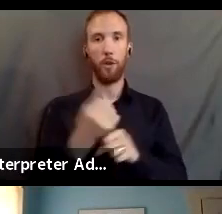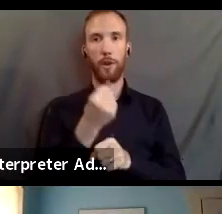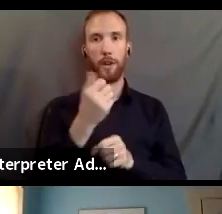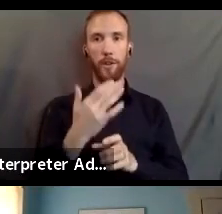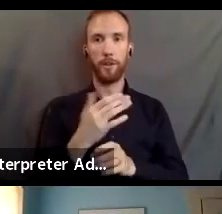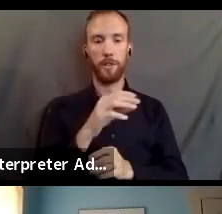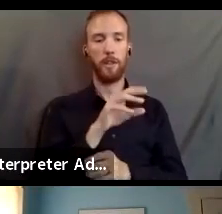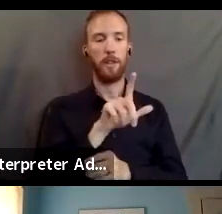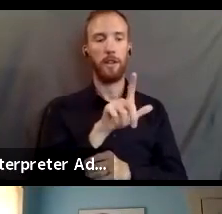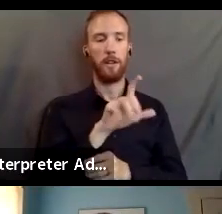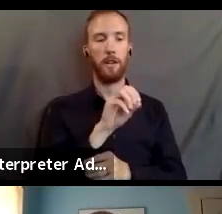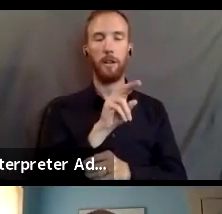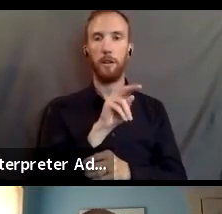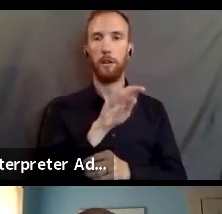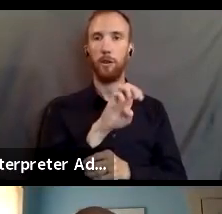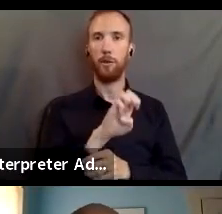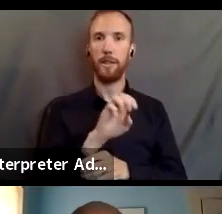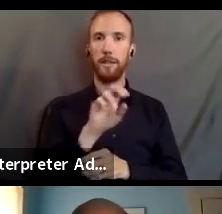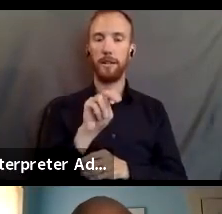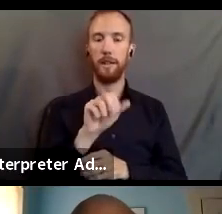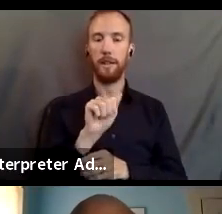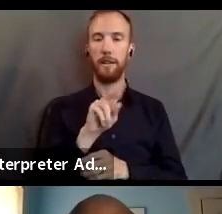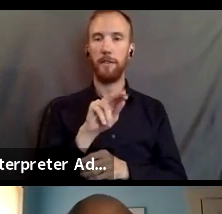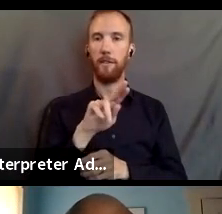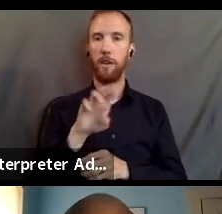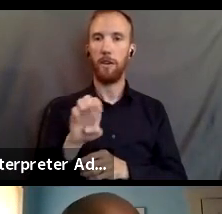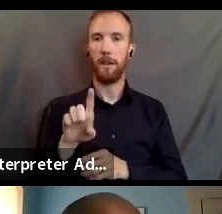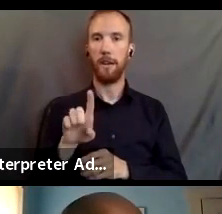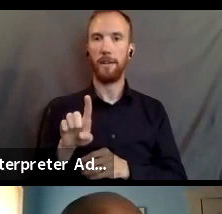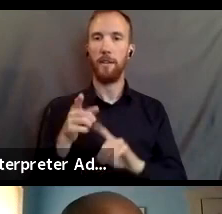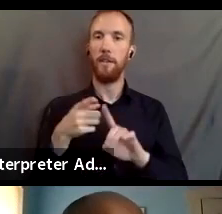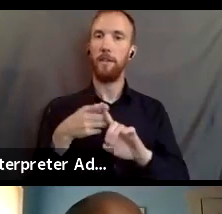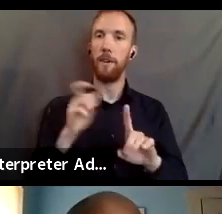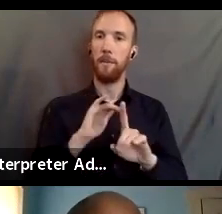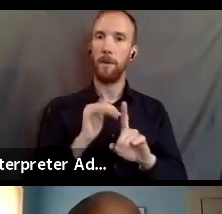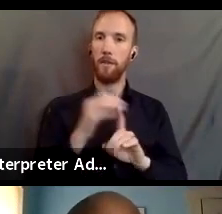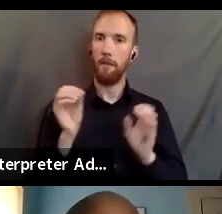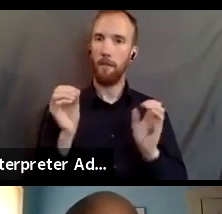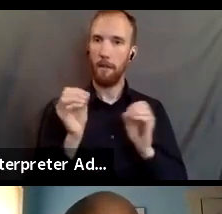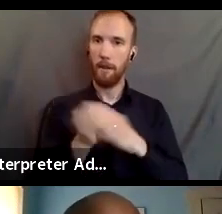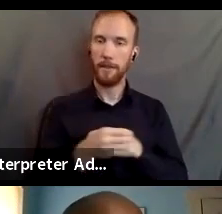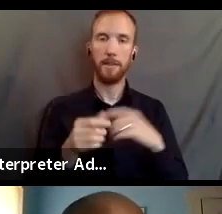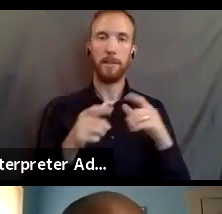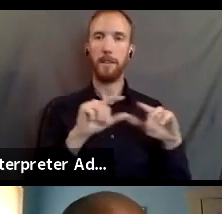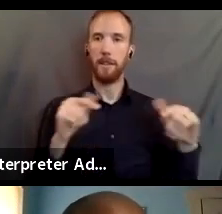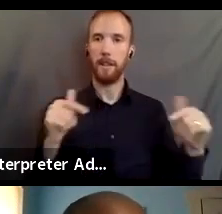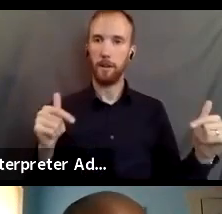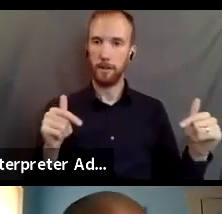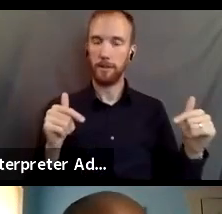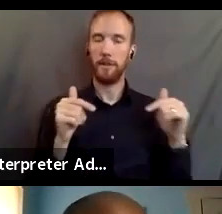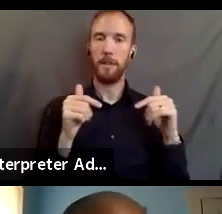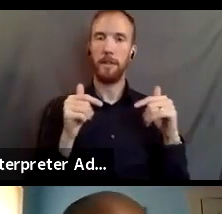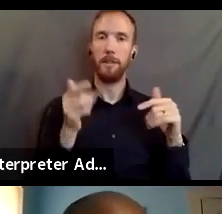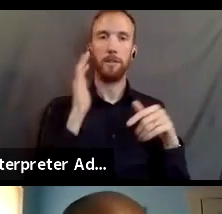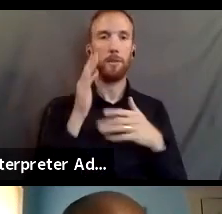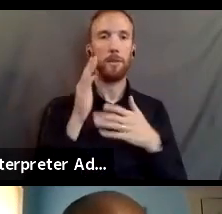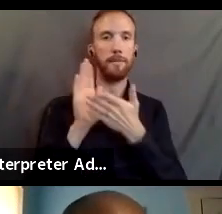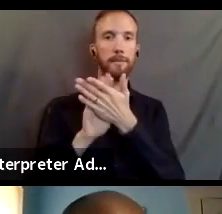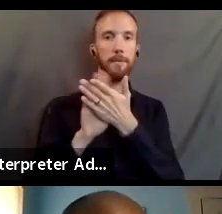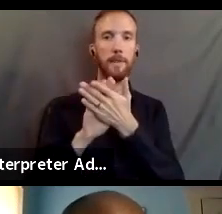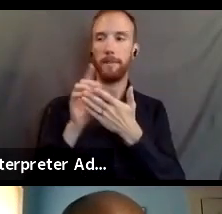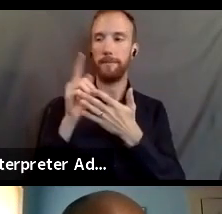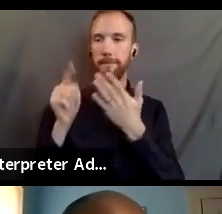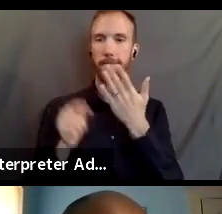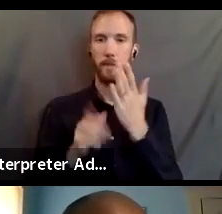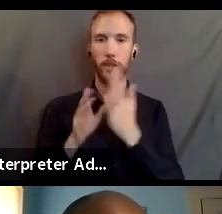navares from our office of language and cultural education will now introduce these accomplished students who will then each